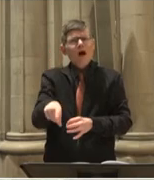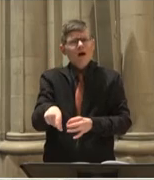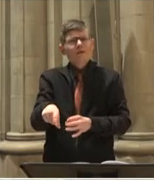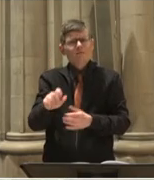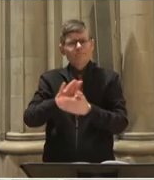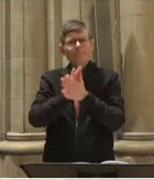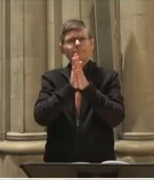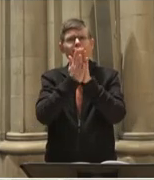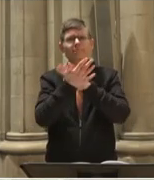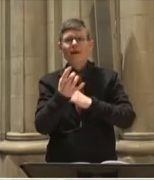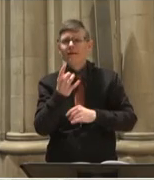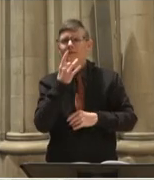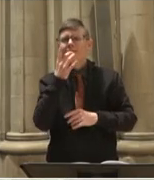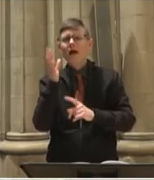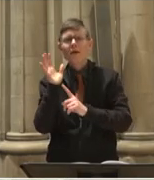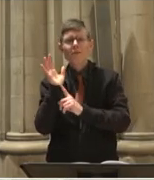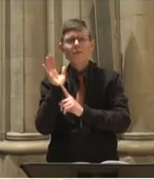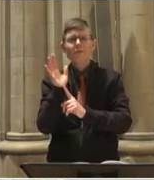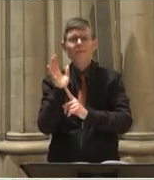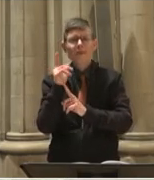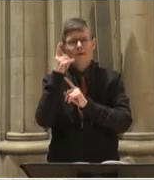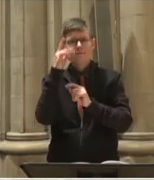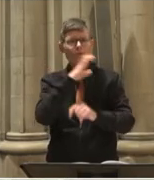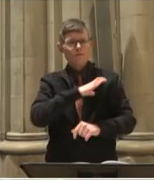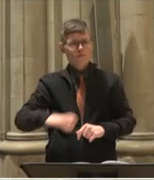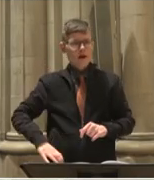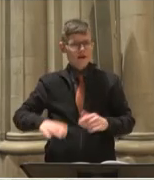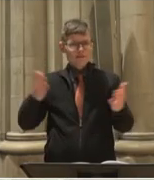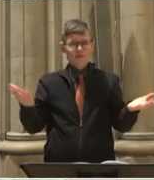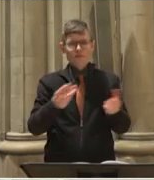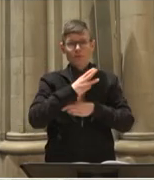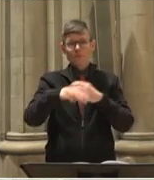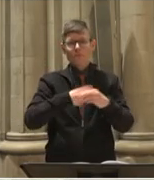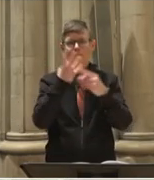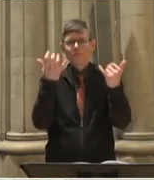Christ in our world today.